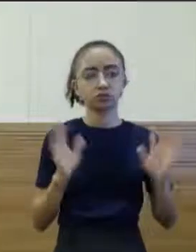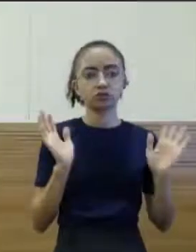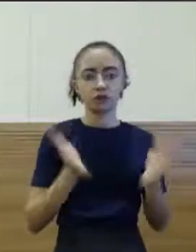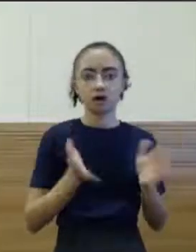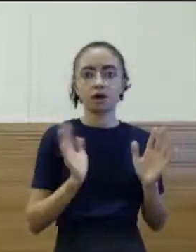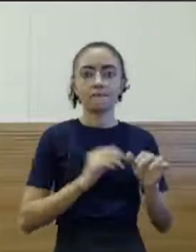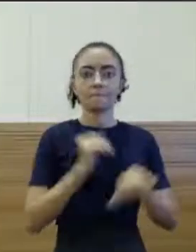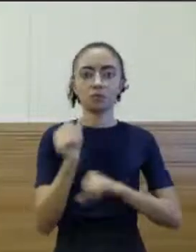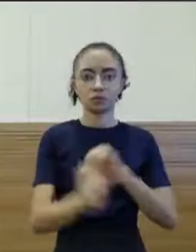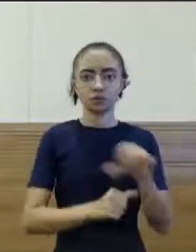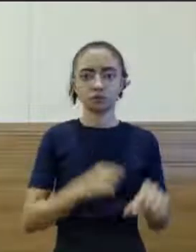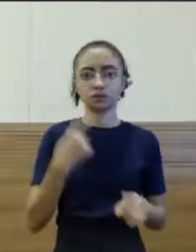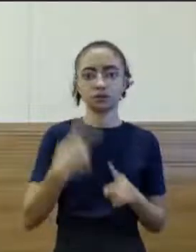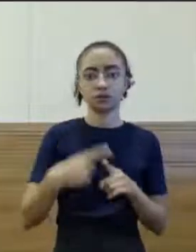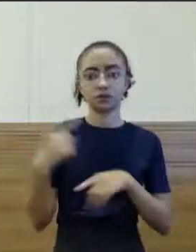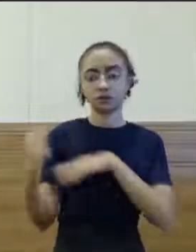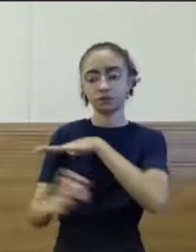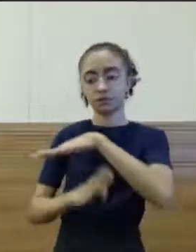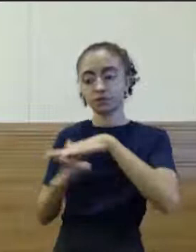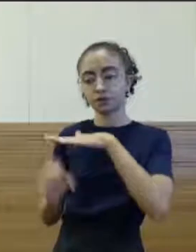are some companies applying that,